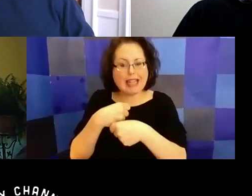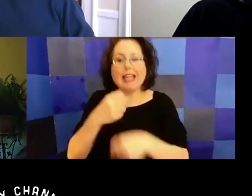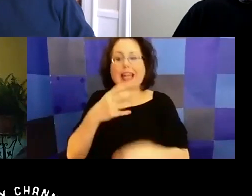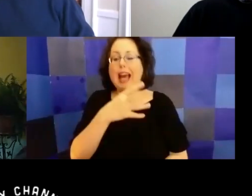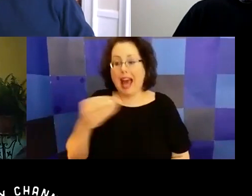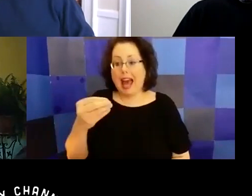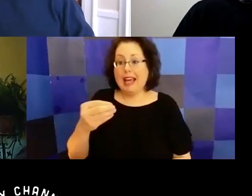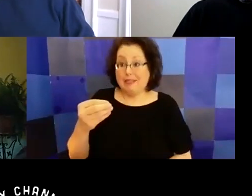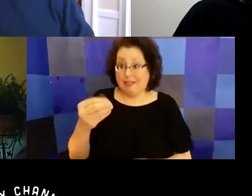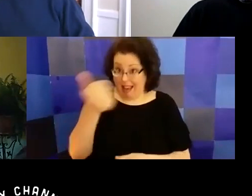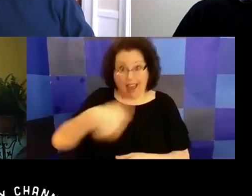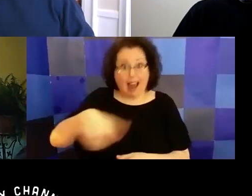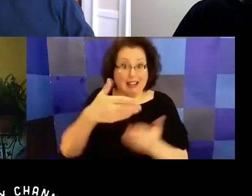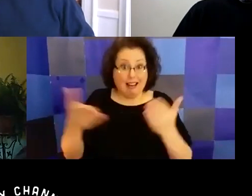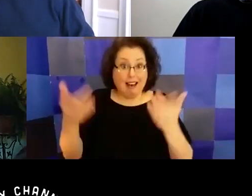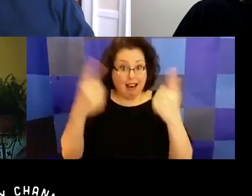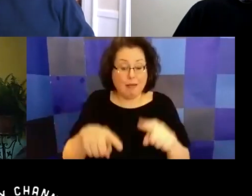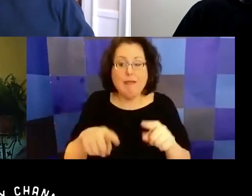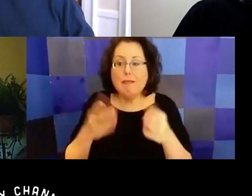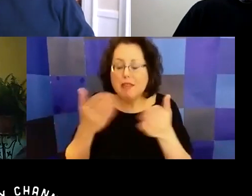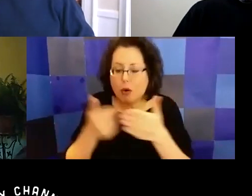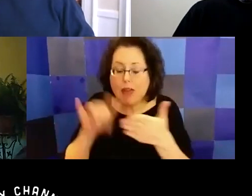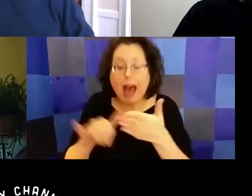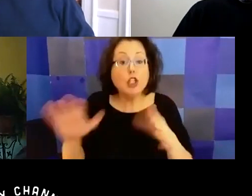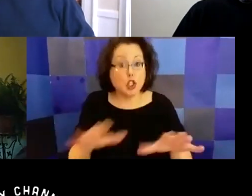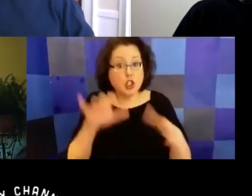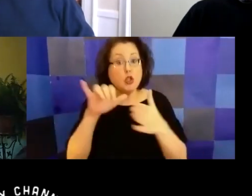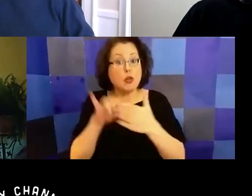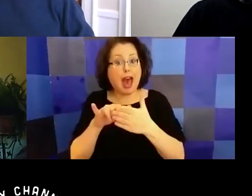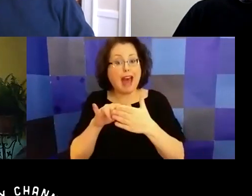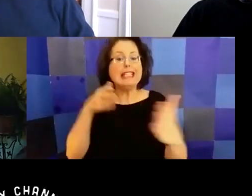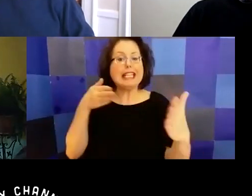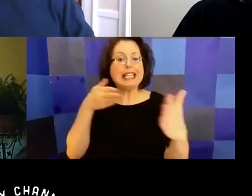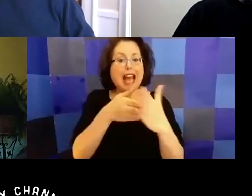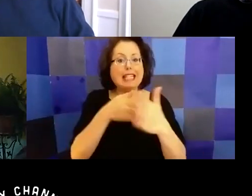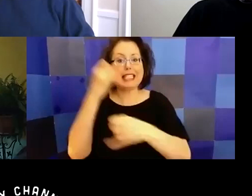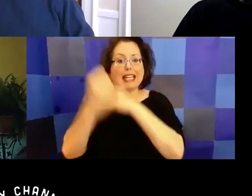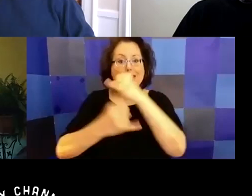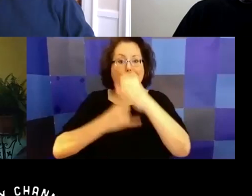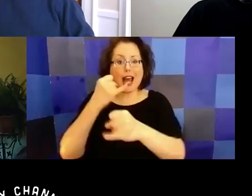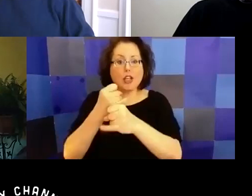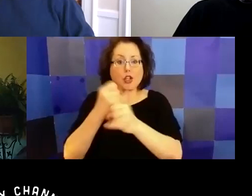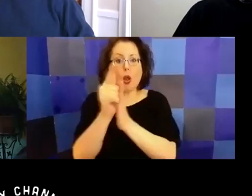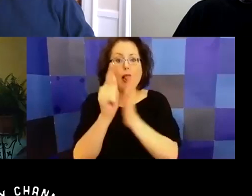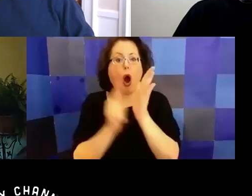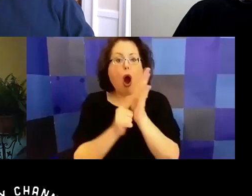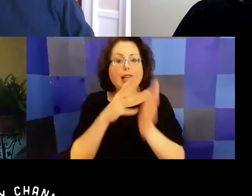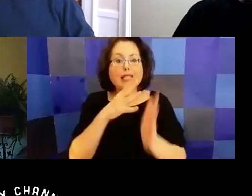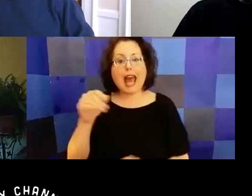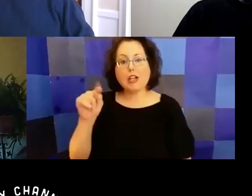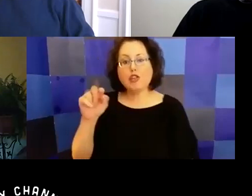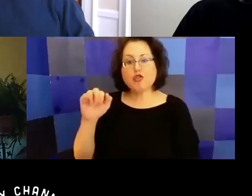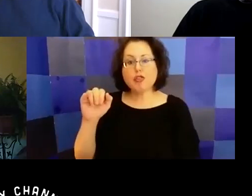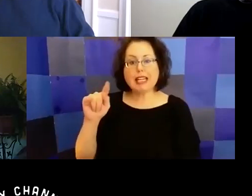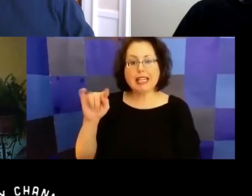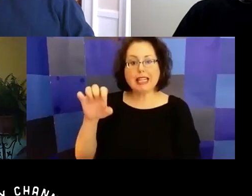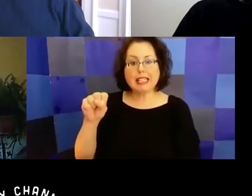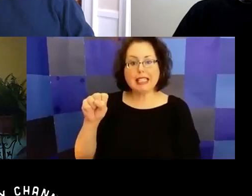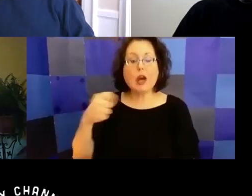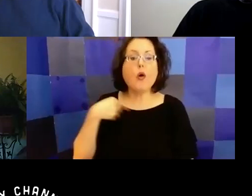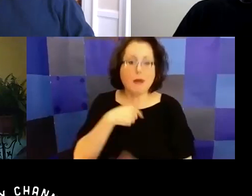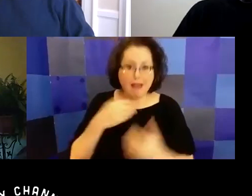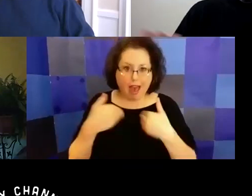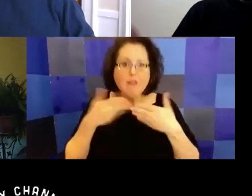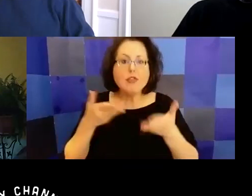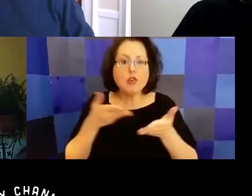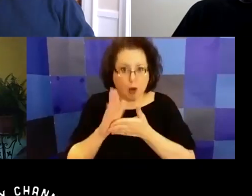taken. To do so goes against the international laws and treaties. We have the right to return